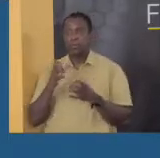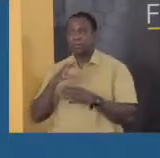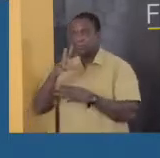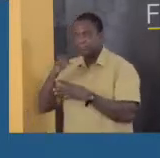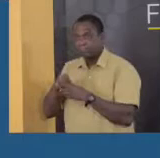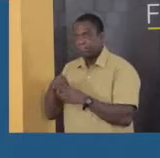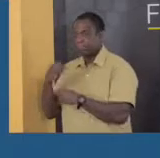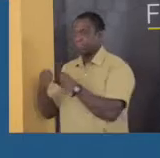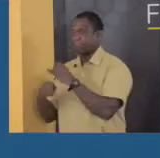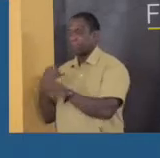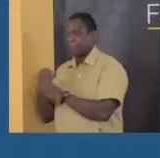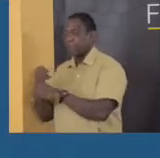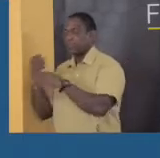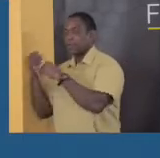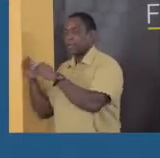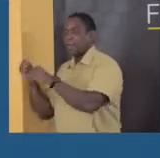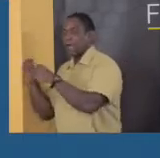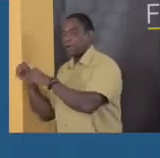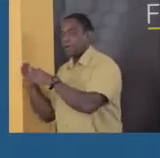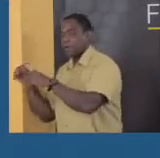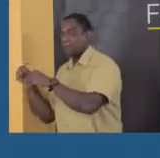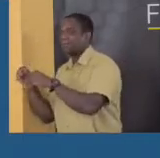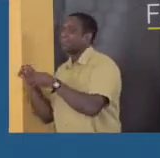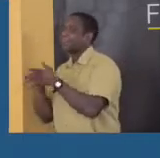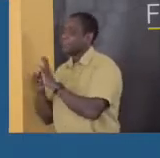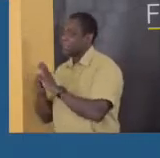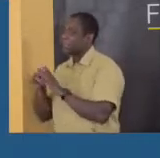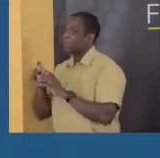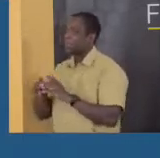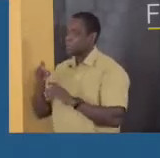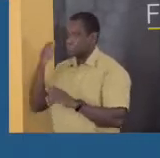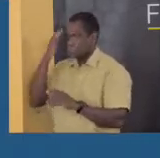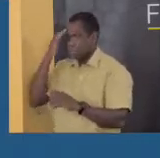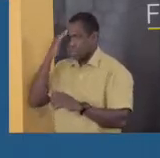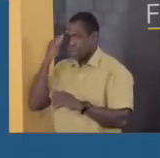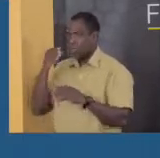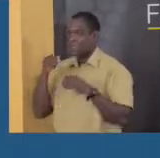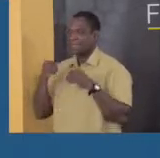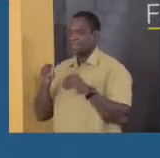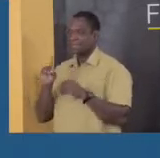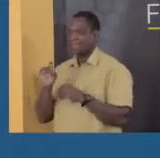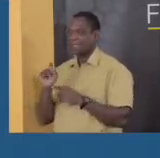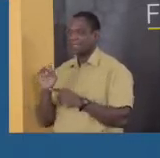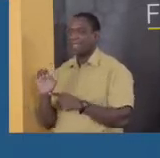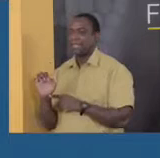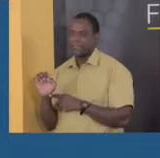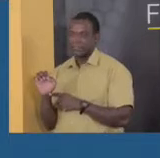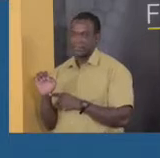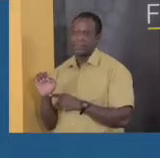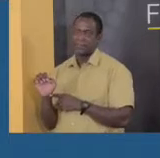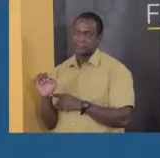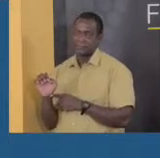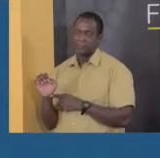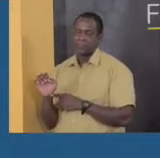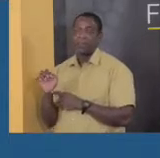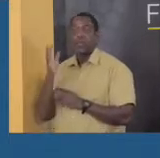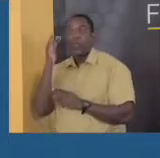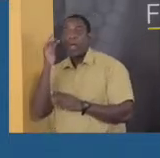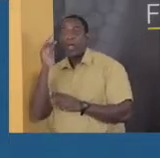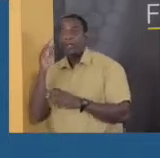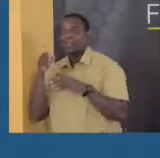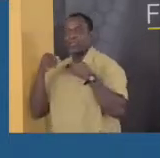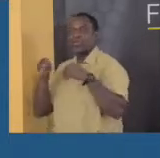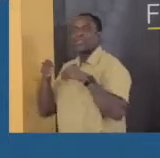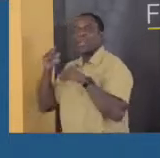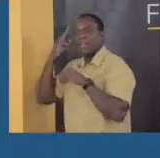looking to tap into international market, these are your sell dates and delivery dates that you're looking at.